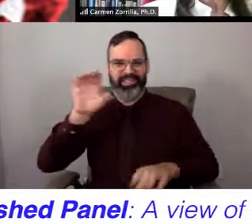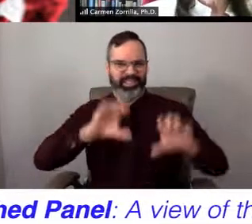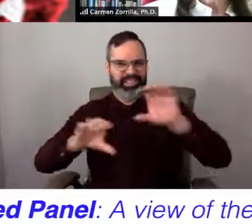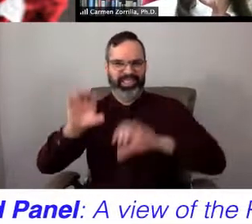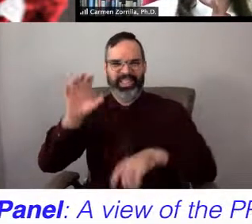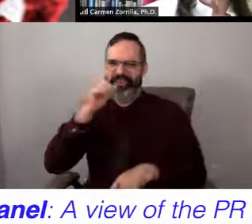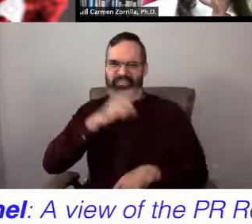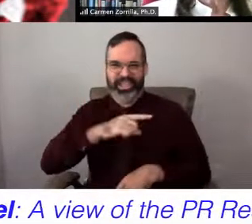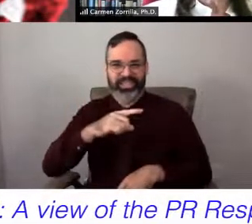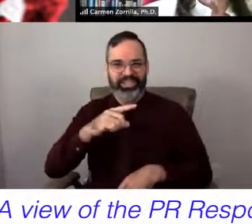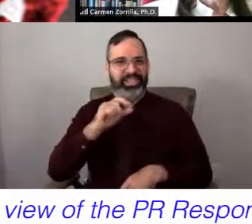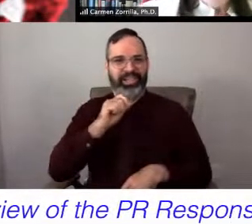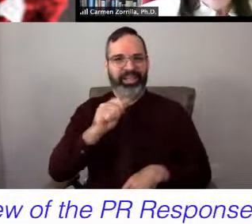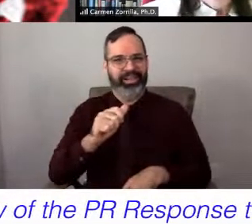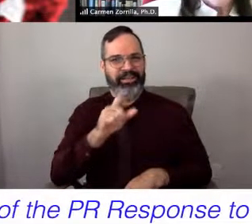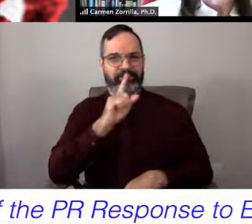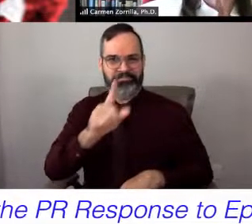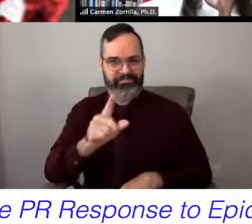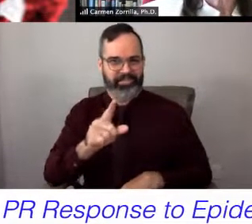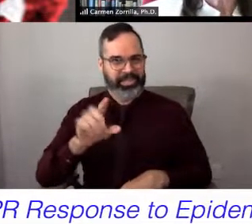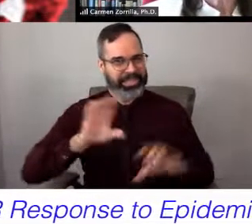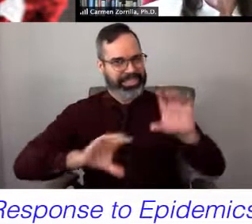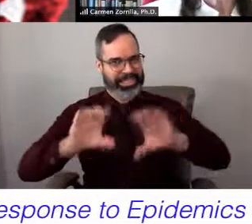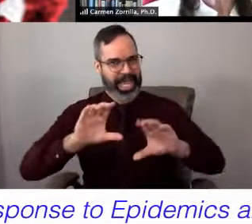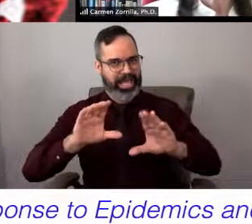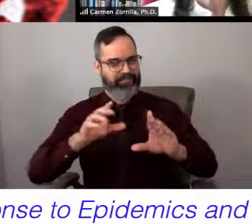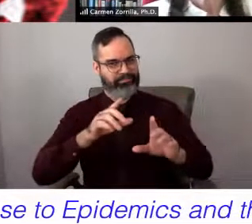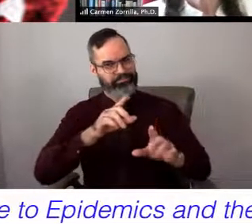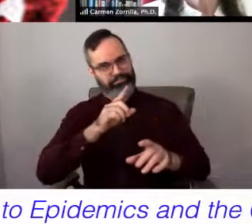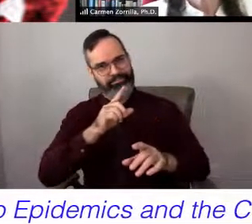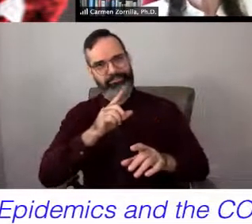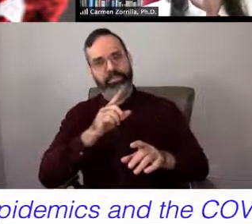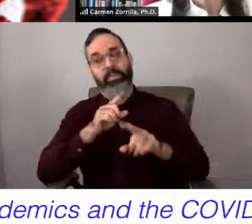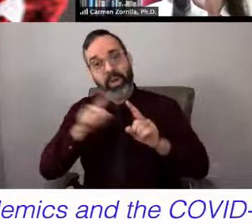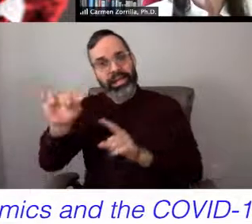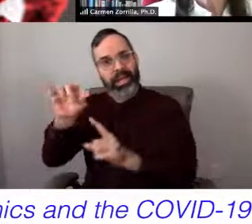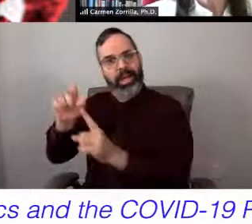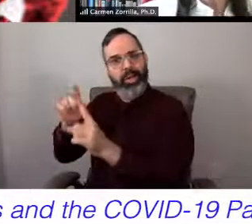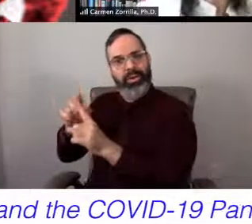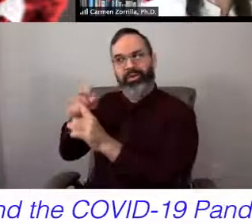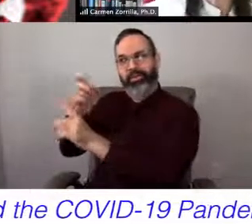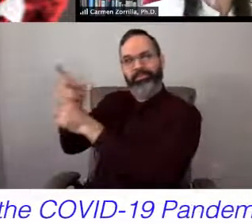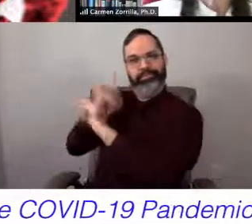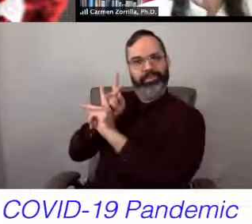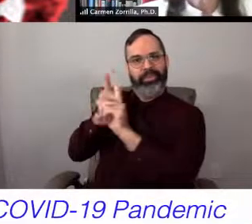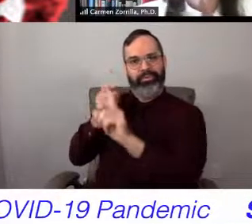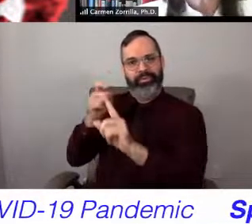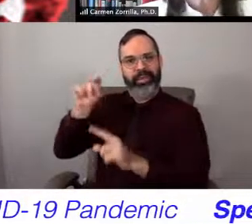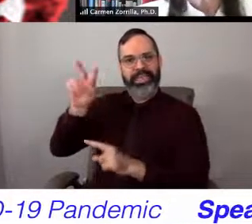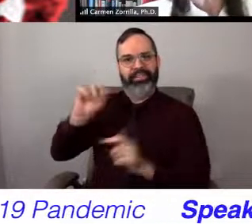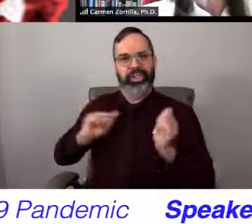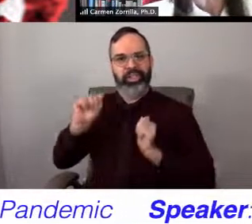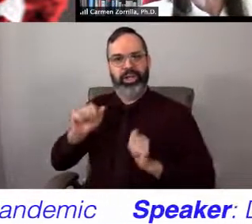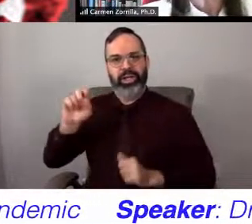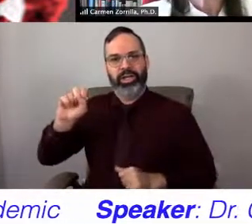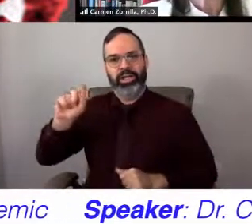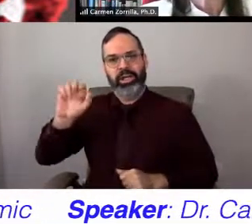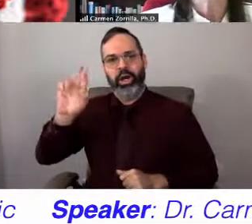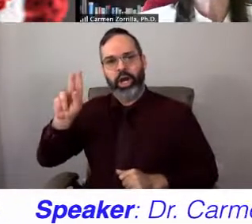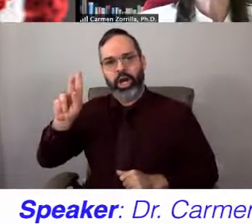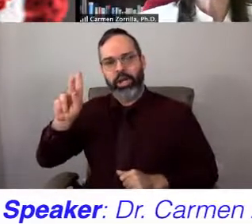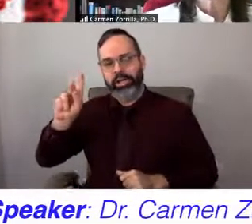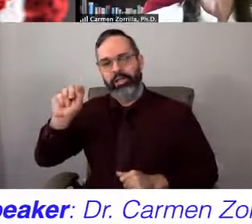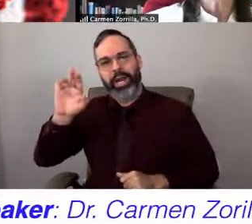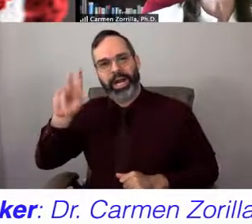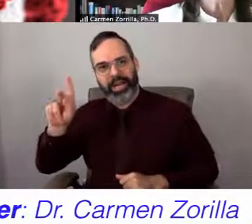all in science, but this is a term that we got from Star Trek, and it sounded fancy and science fiction, so